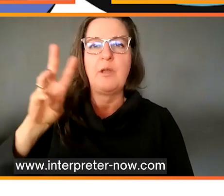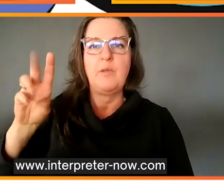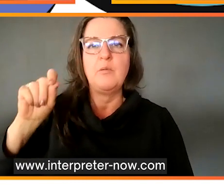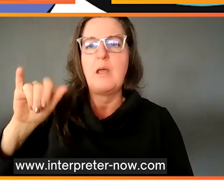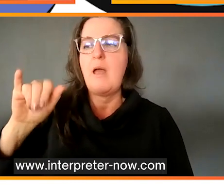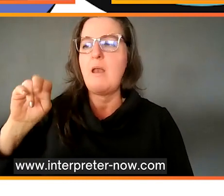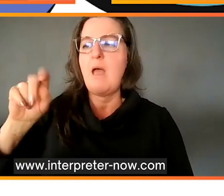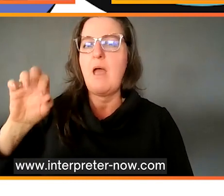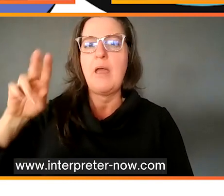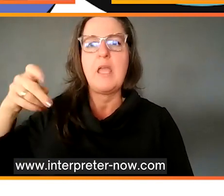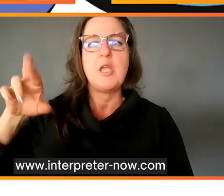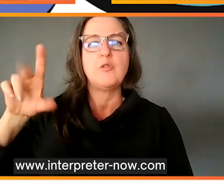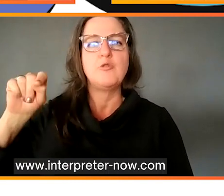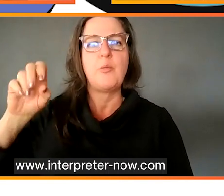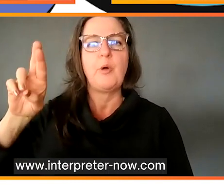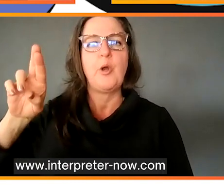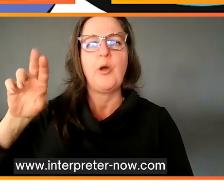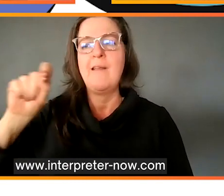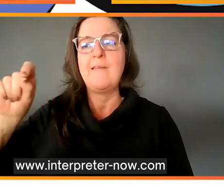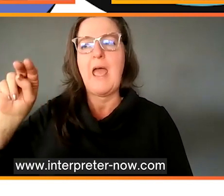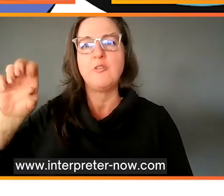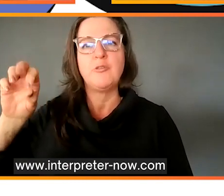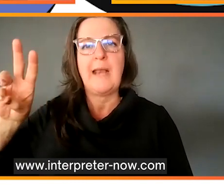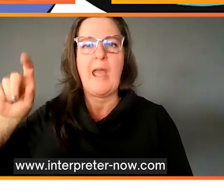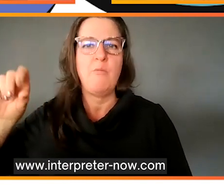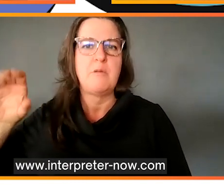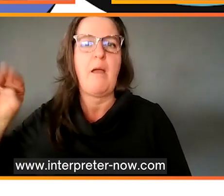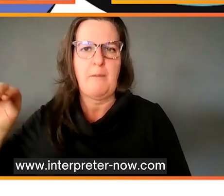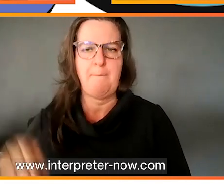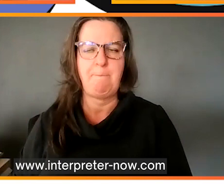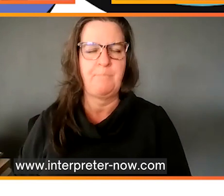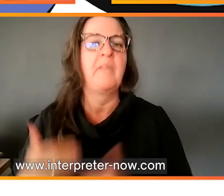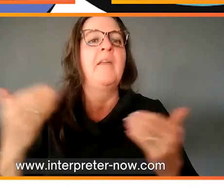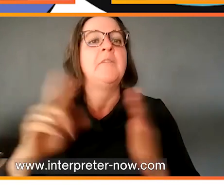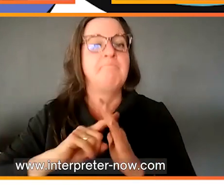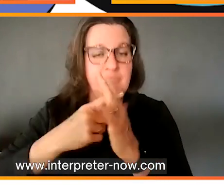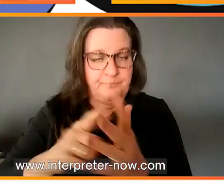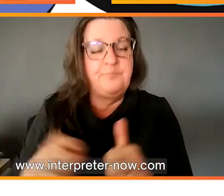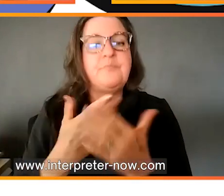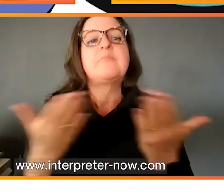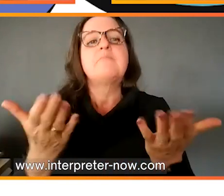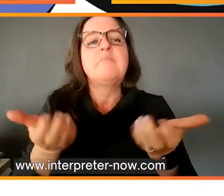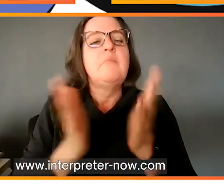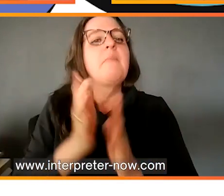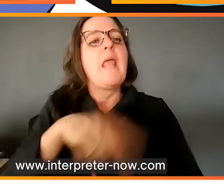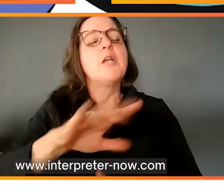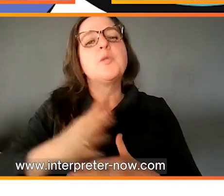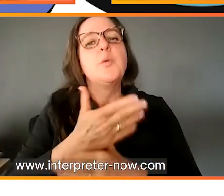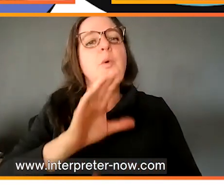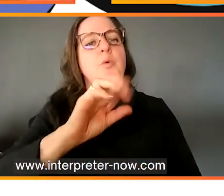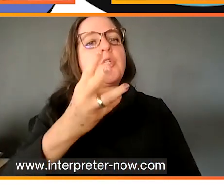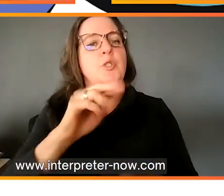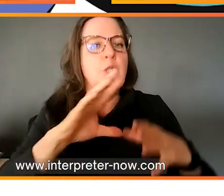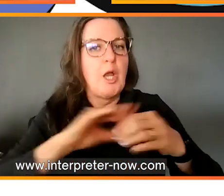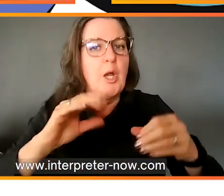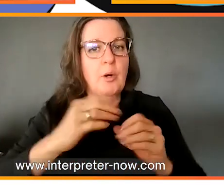www.interpreter-now.com. Excellent. Well, let's dive in. And the first thing I want to do is ask you to share your own story, starting from